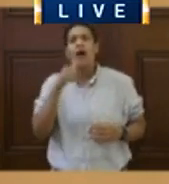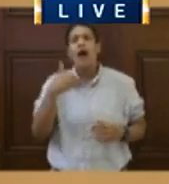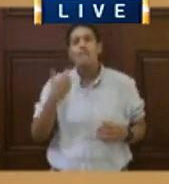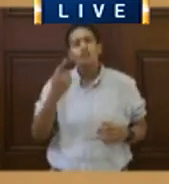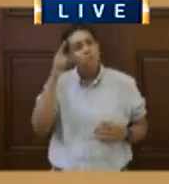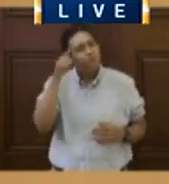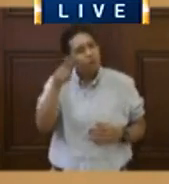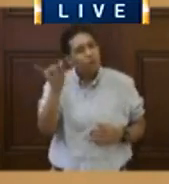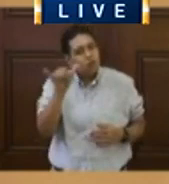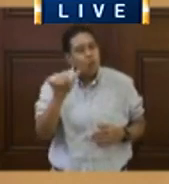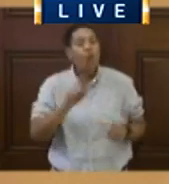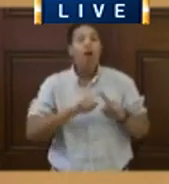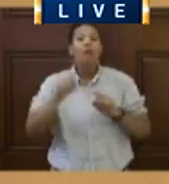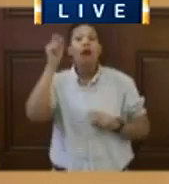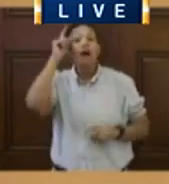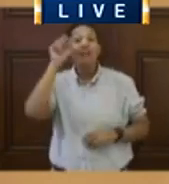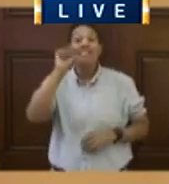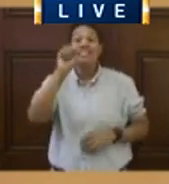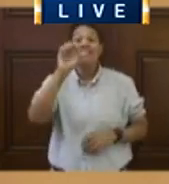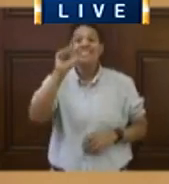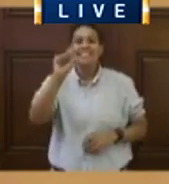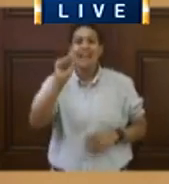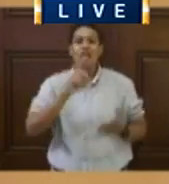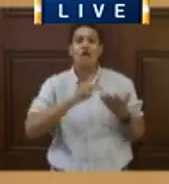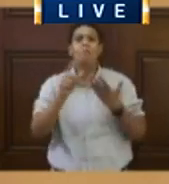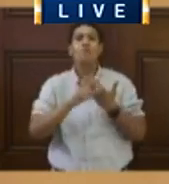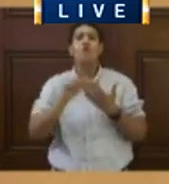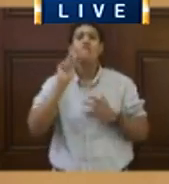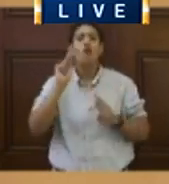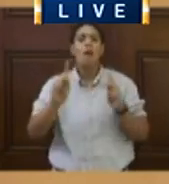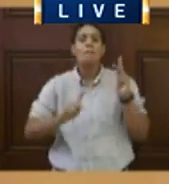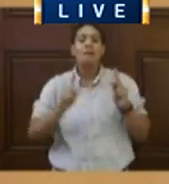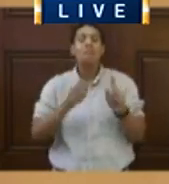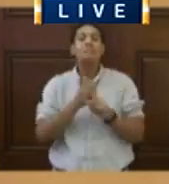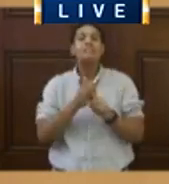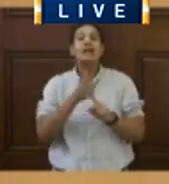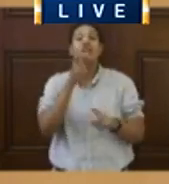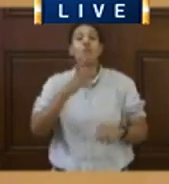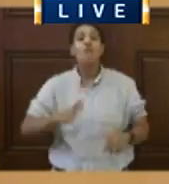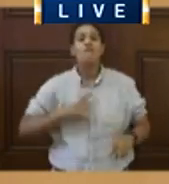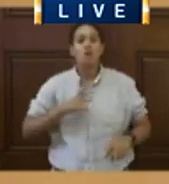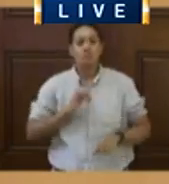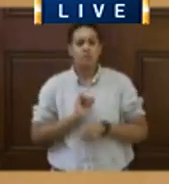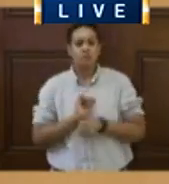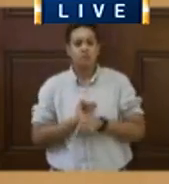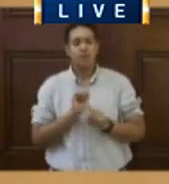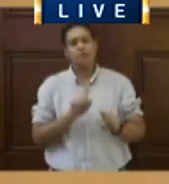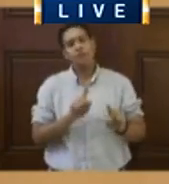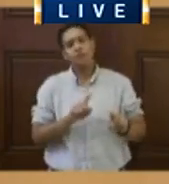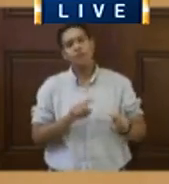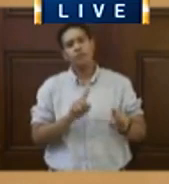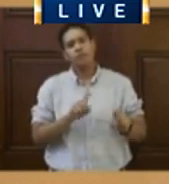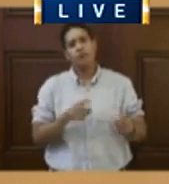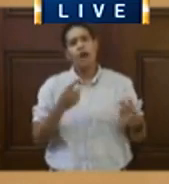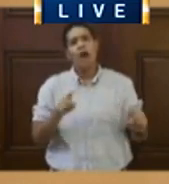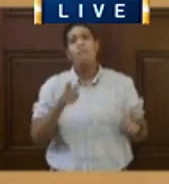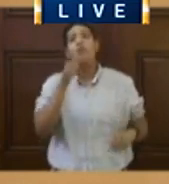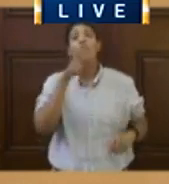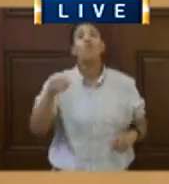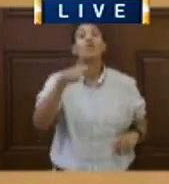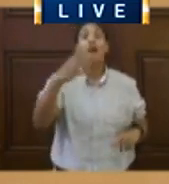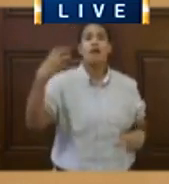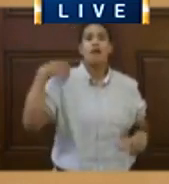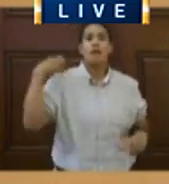But the SET program is for the persons who are formally employed and for whom their employers